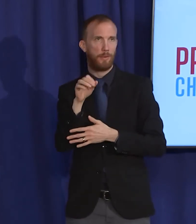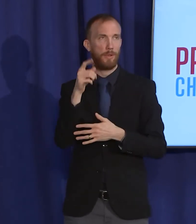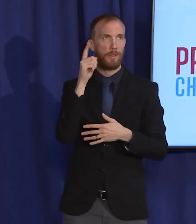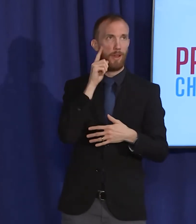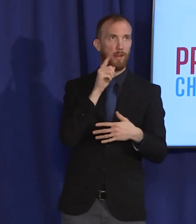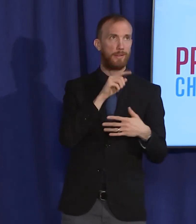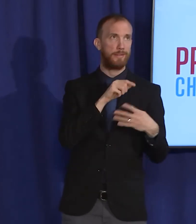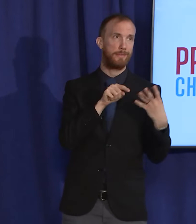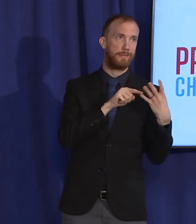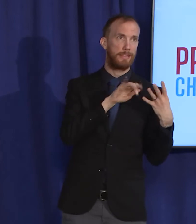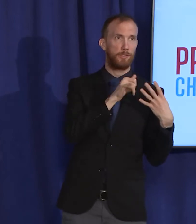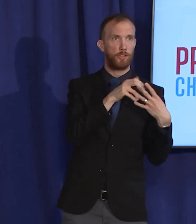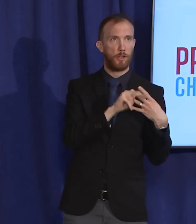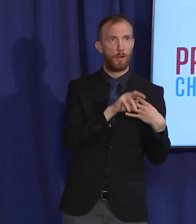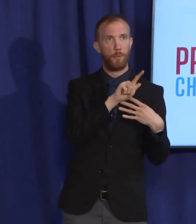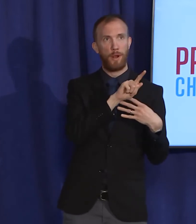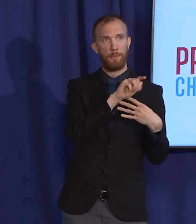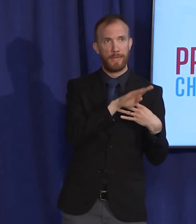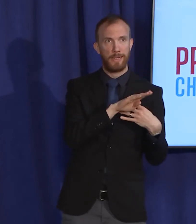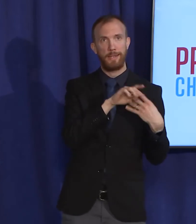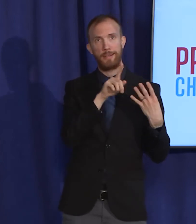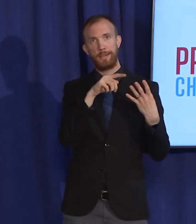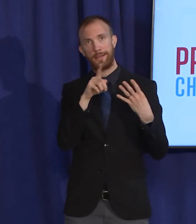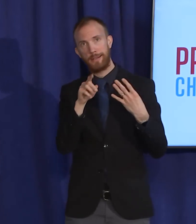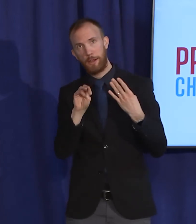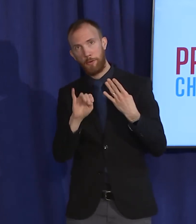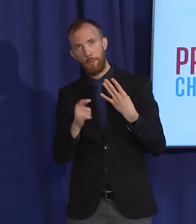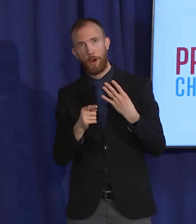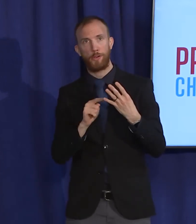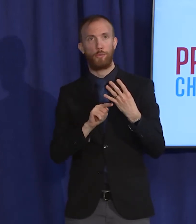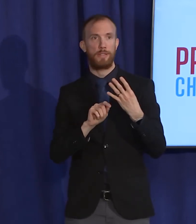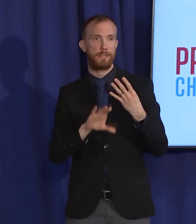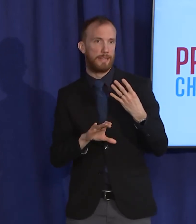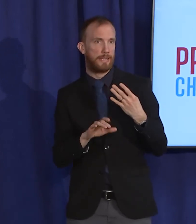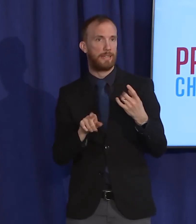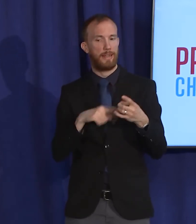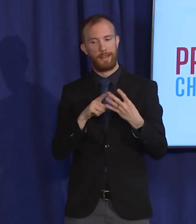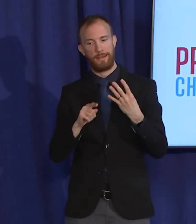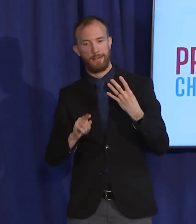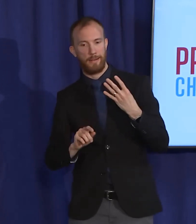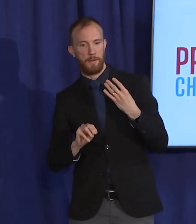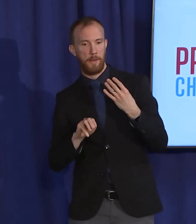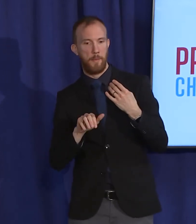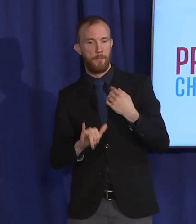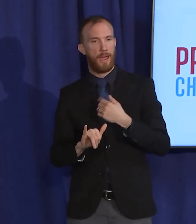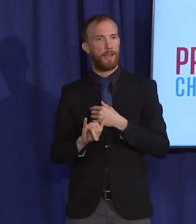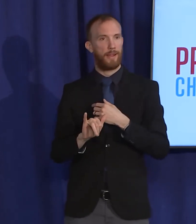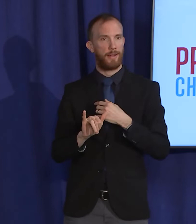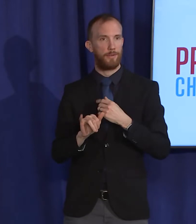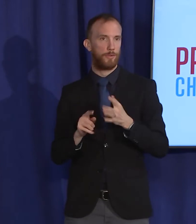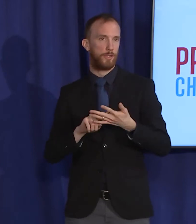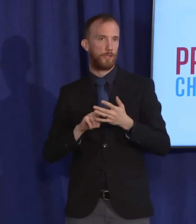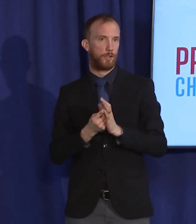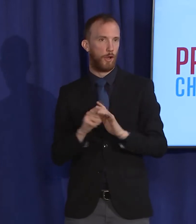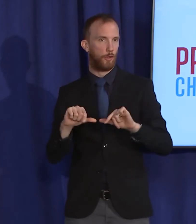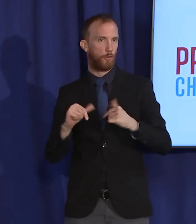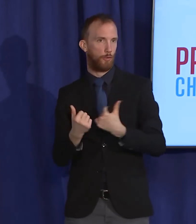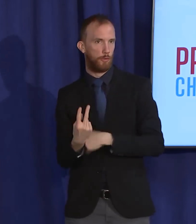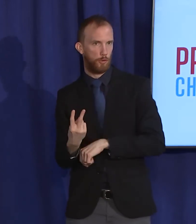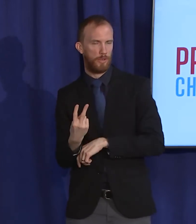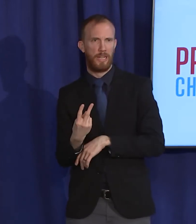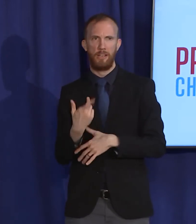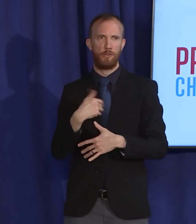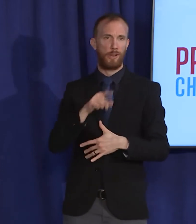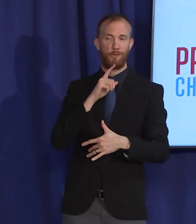to 1B, end of March, 1B into 1C, and then we had assumed end of May, really, to go from 1C into 2. This is really in response to what